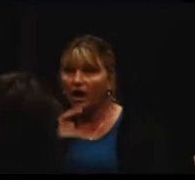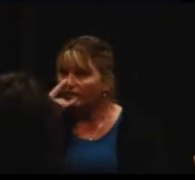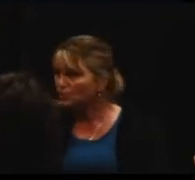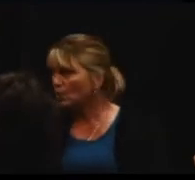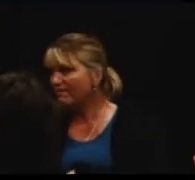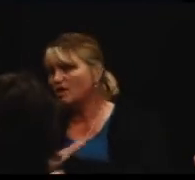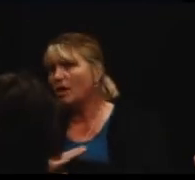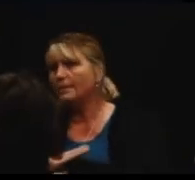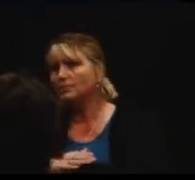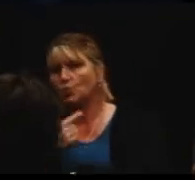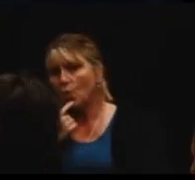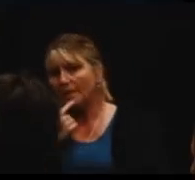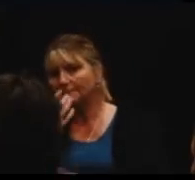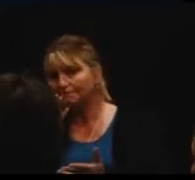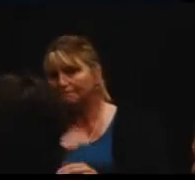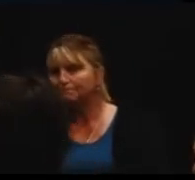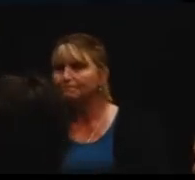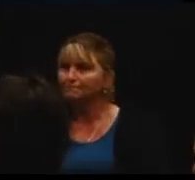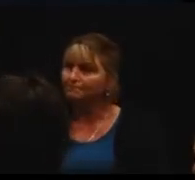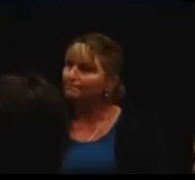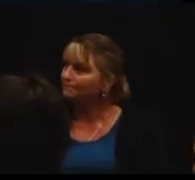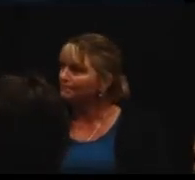time to comment.